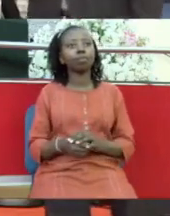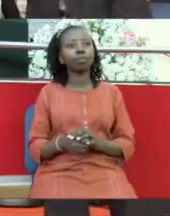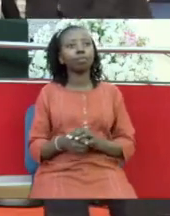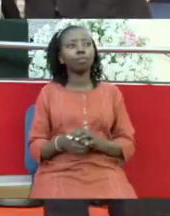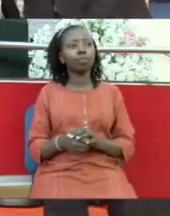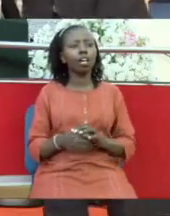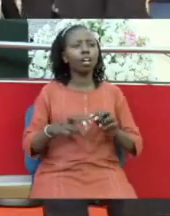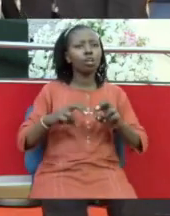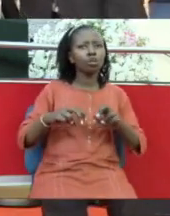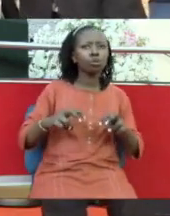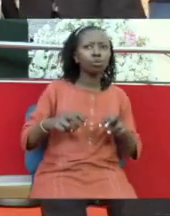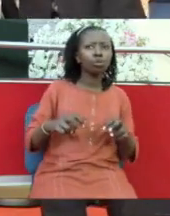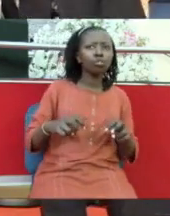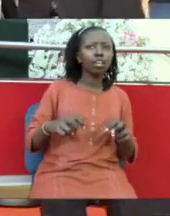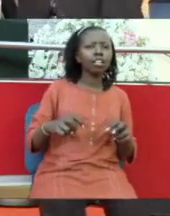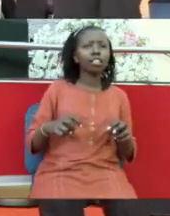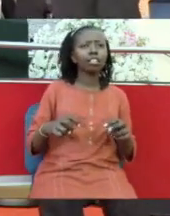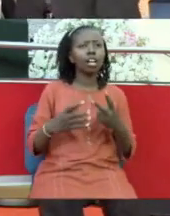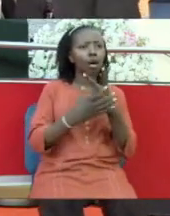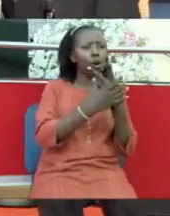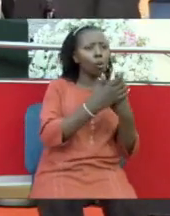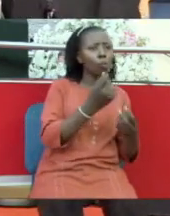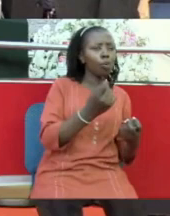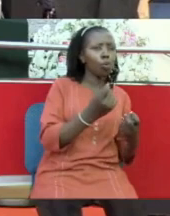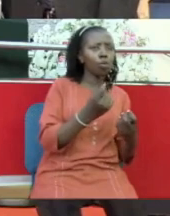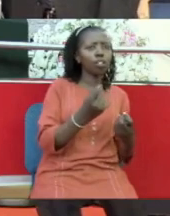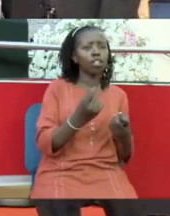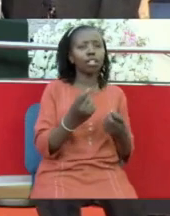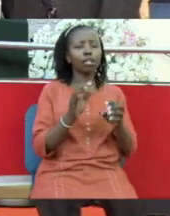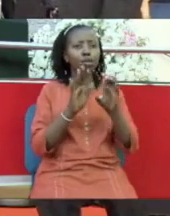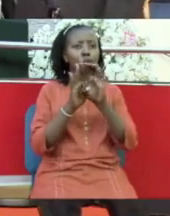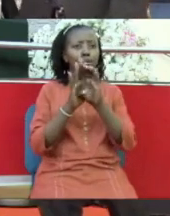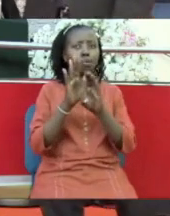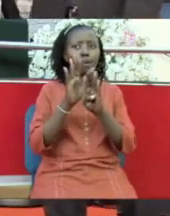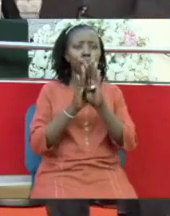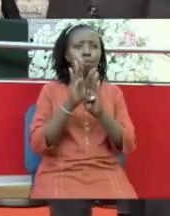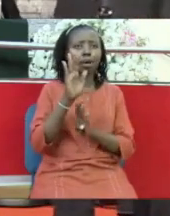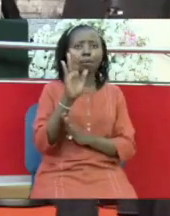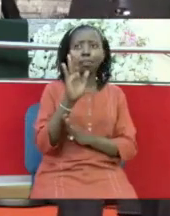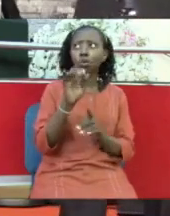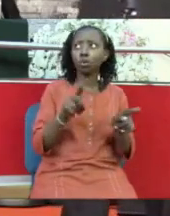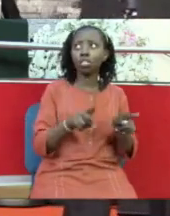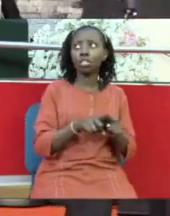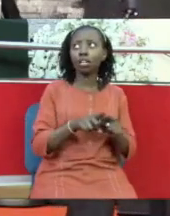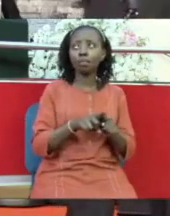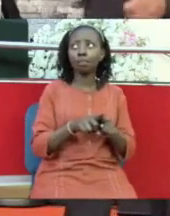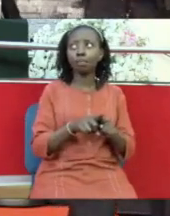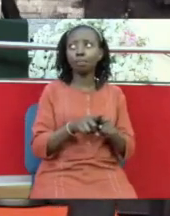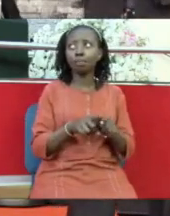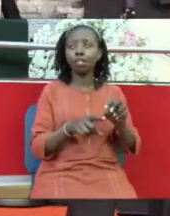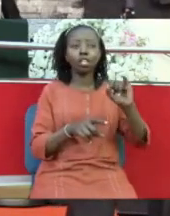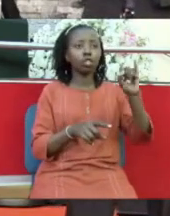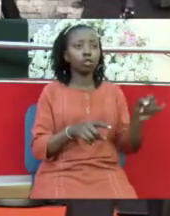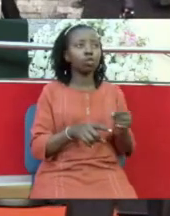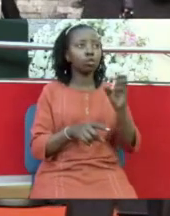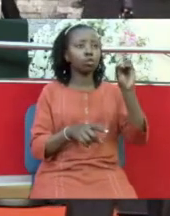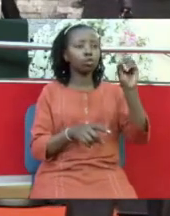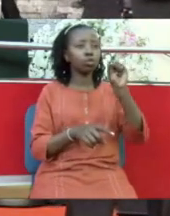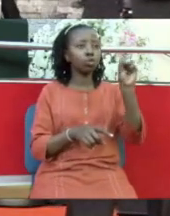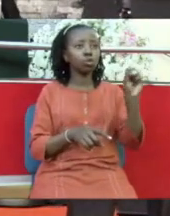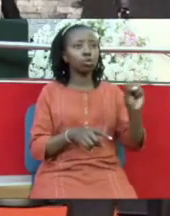You find echoes of these texts that we read in Joshua chapter 1.